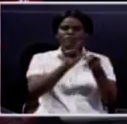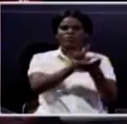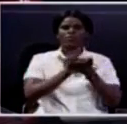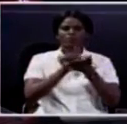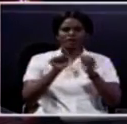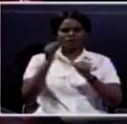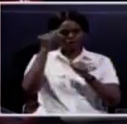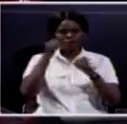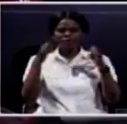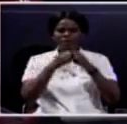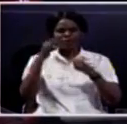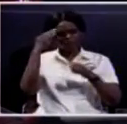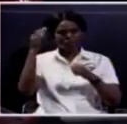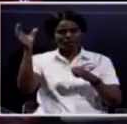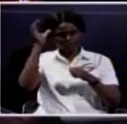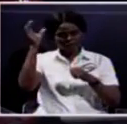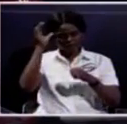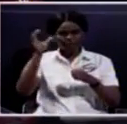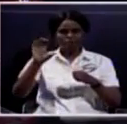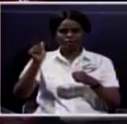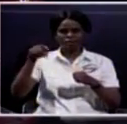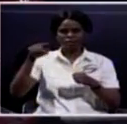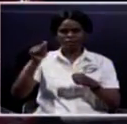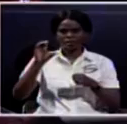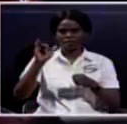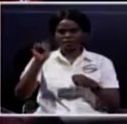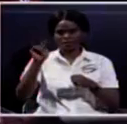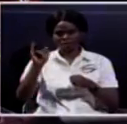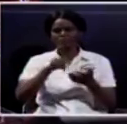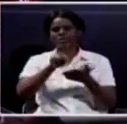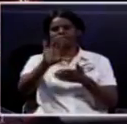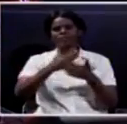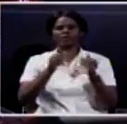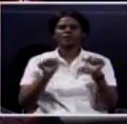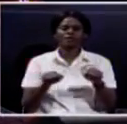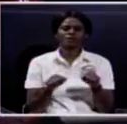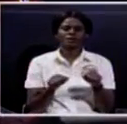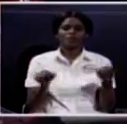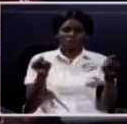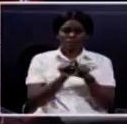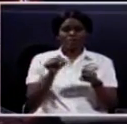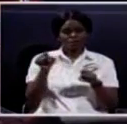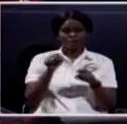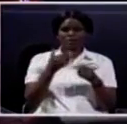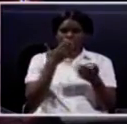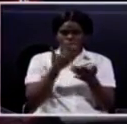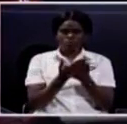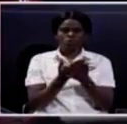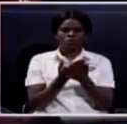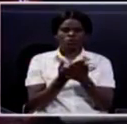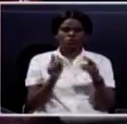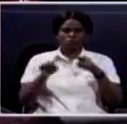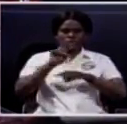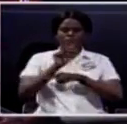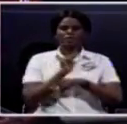the banks know that you have the capacity to pay back. That is an incentive. That is an incentive. Today, we are